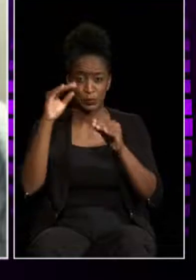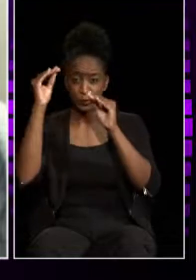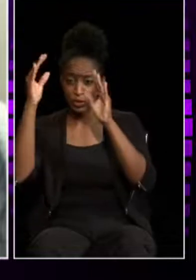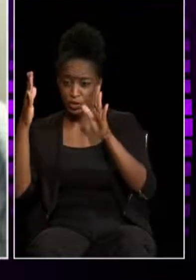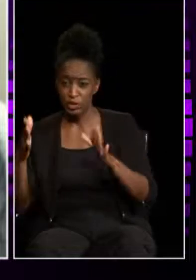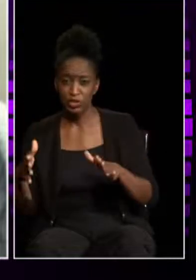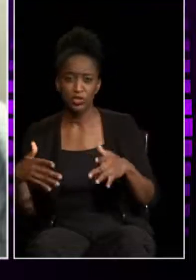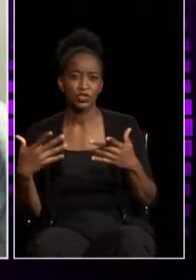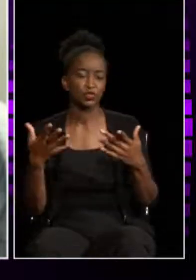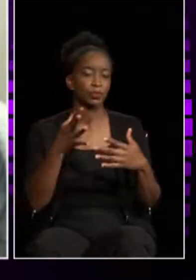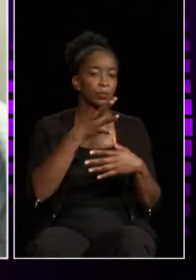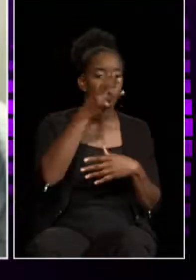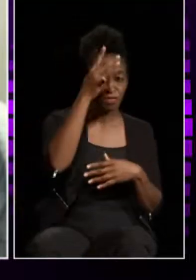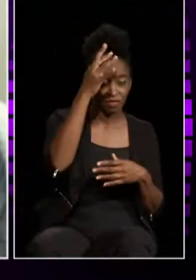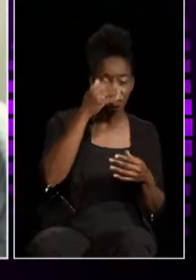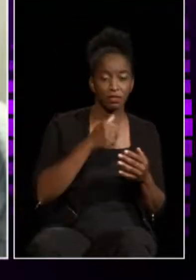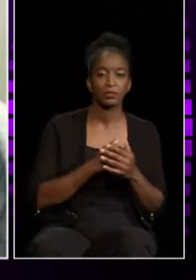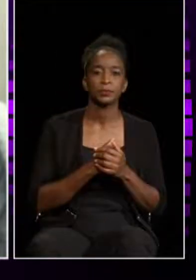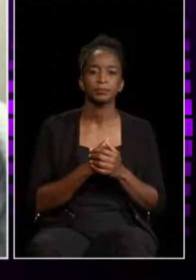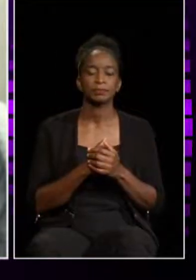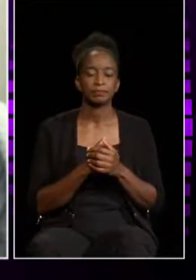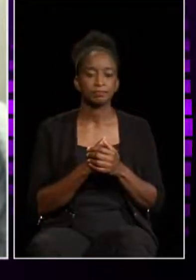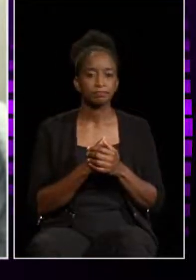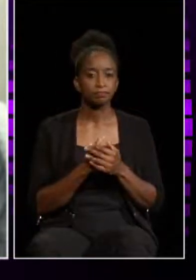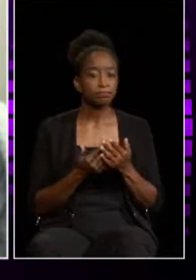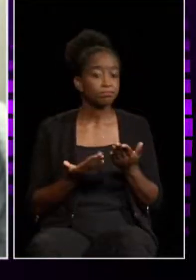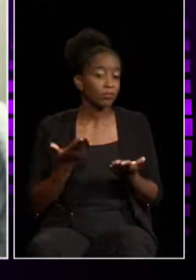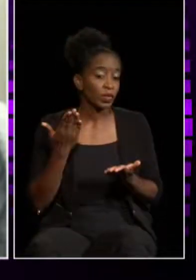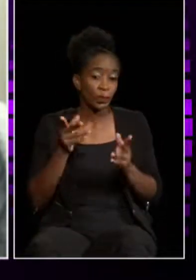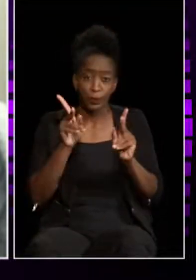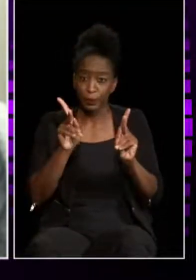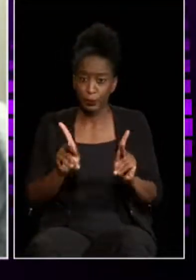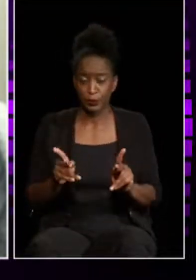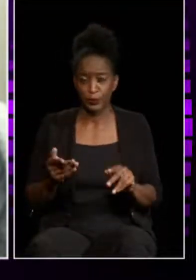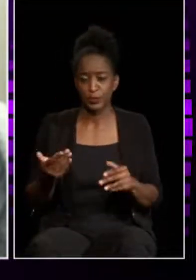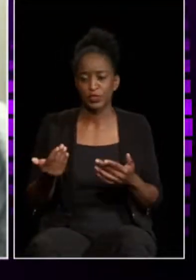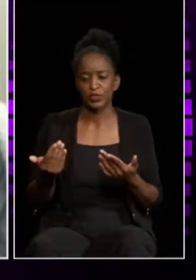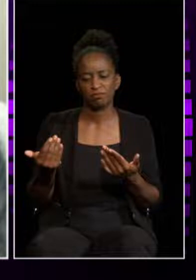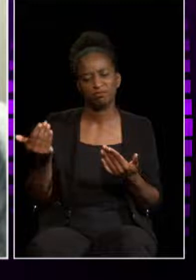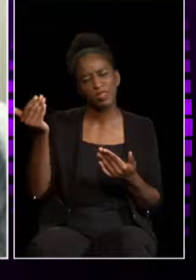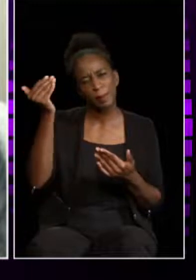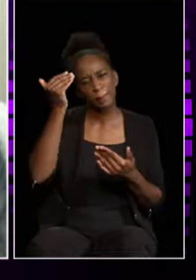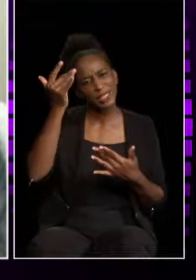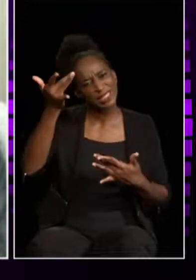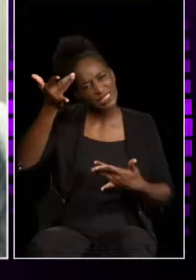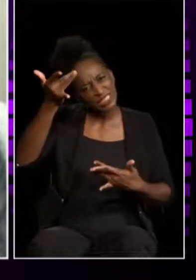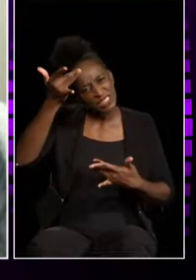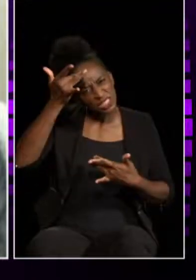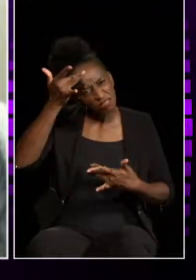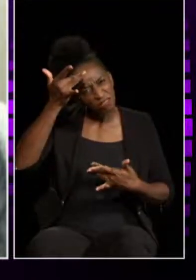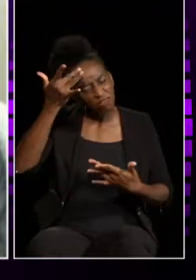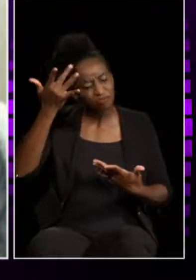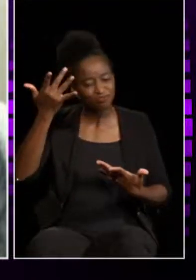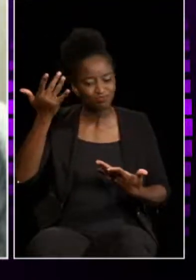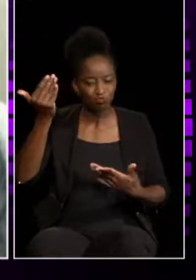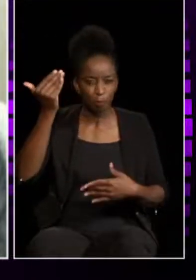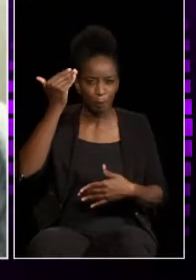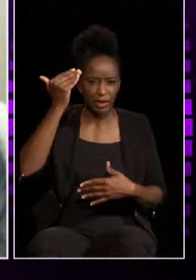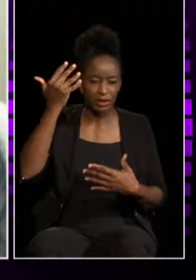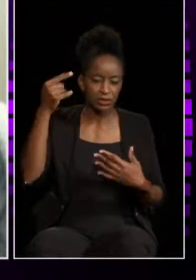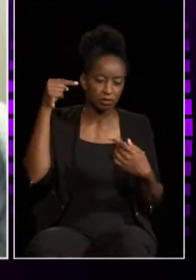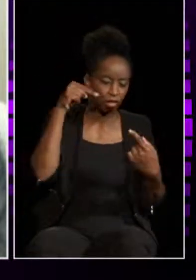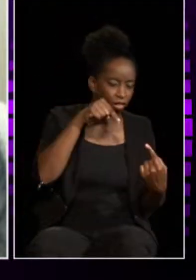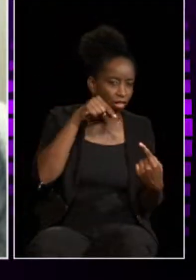be suffering from any mental disorders, you can also seek help